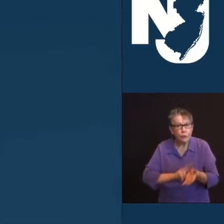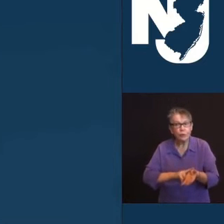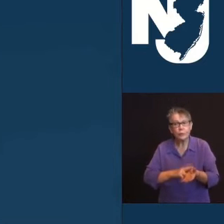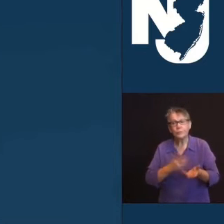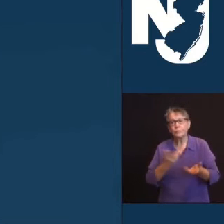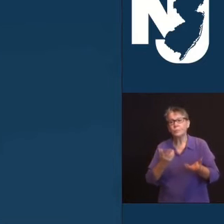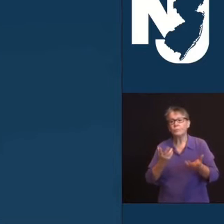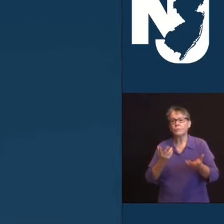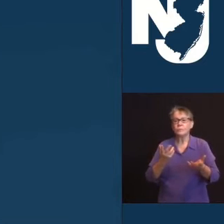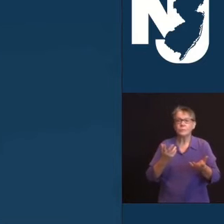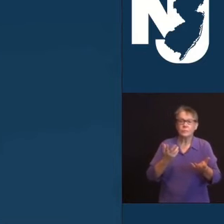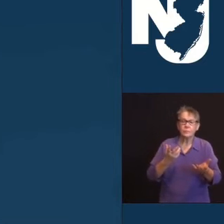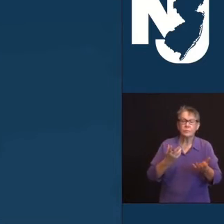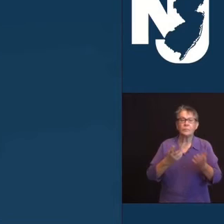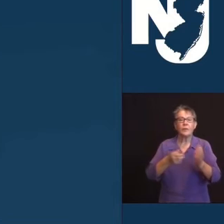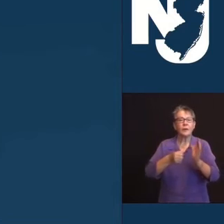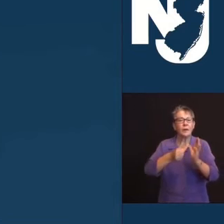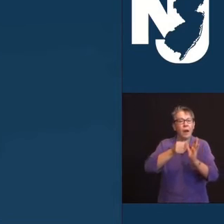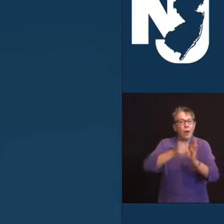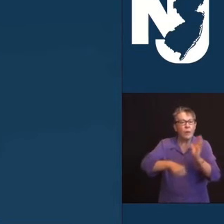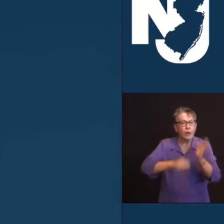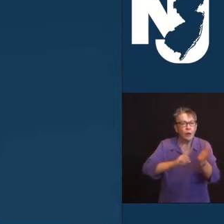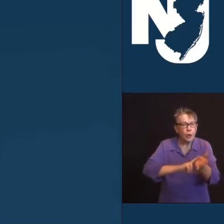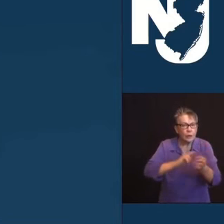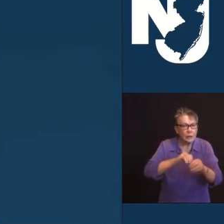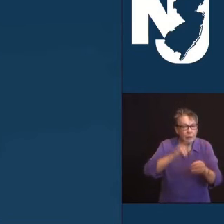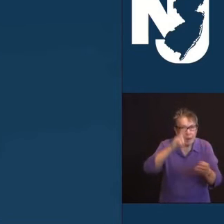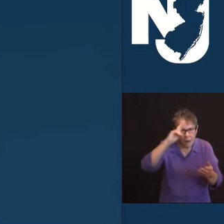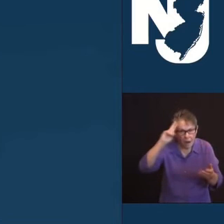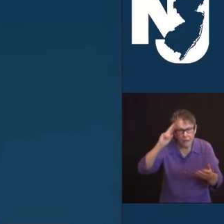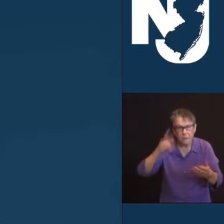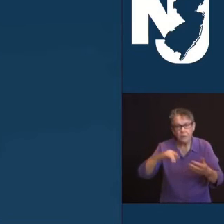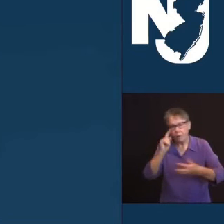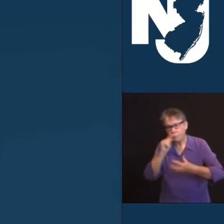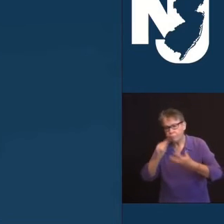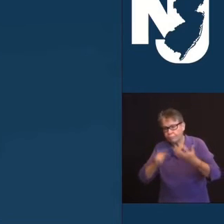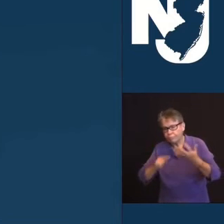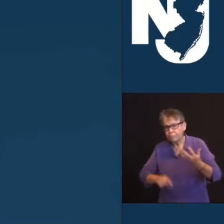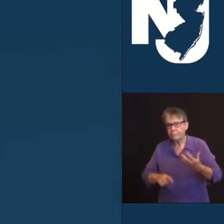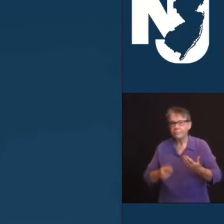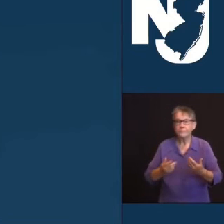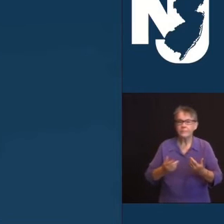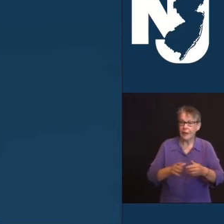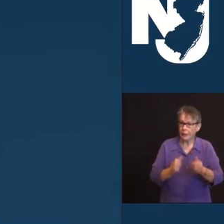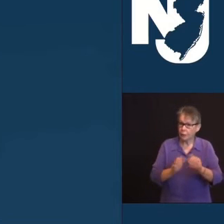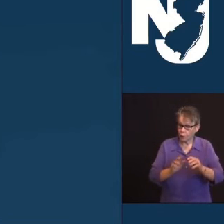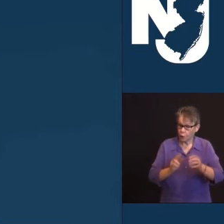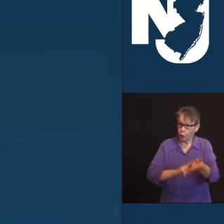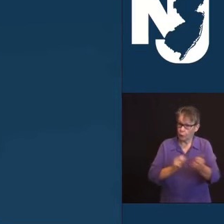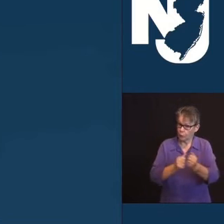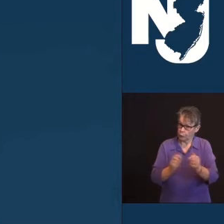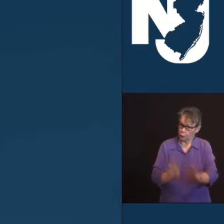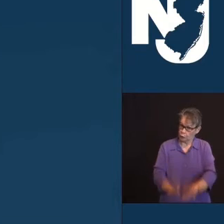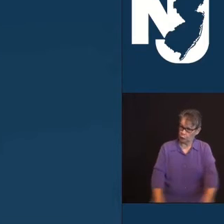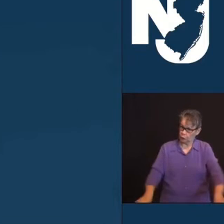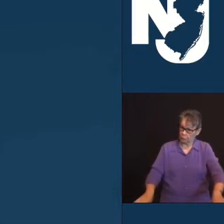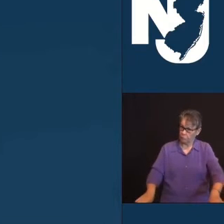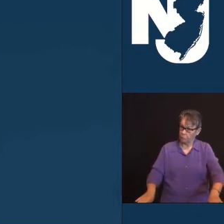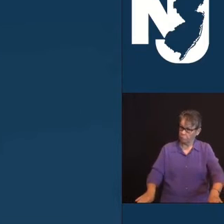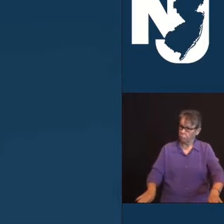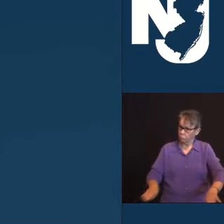pediatric practice. She championed women's issues and women's health and dedicated 20 years of her career to the Planned